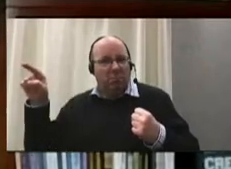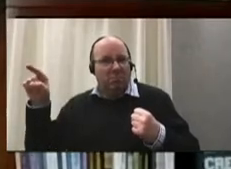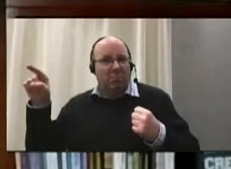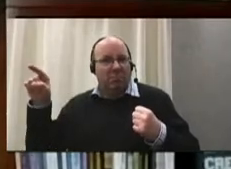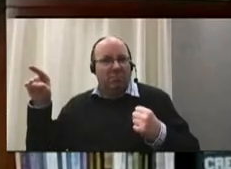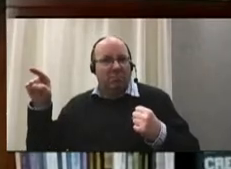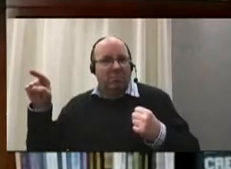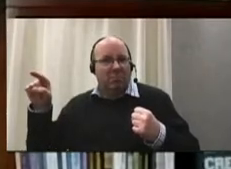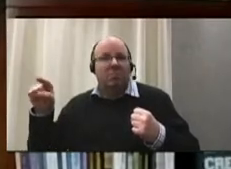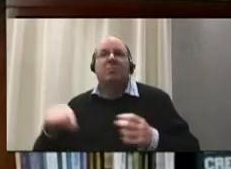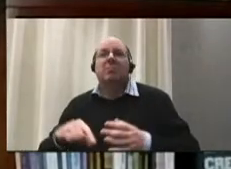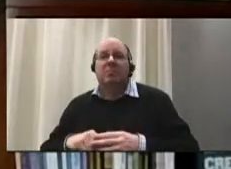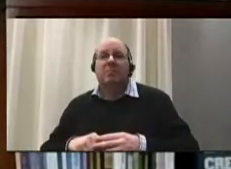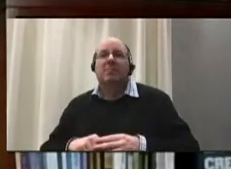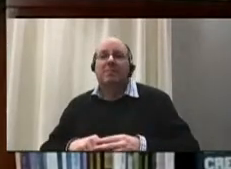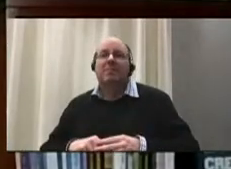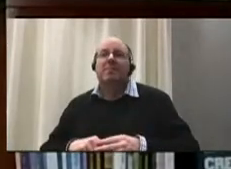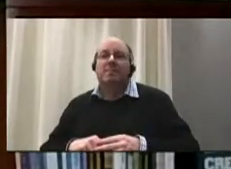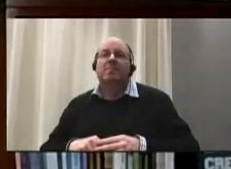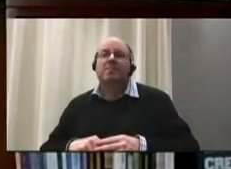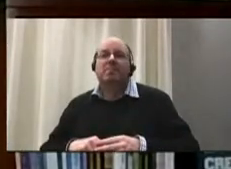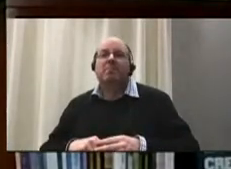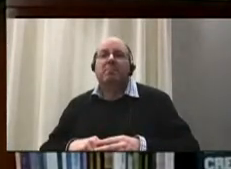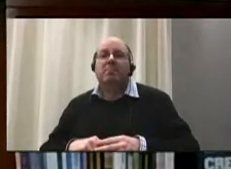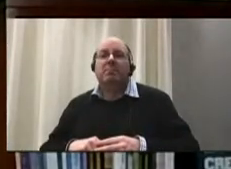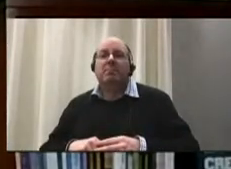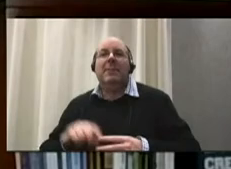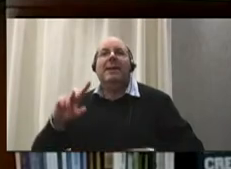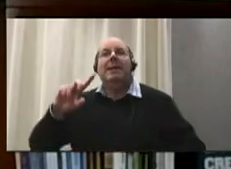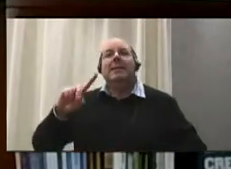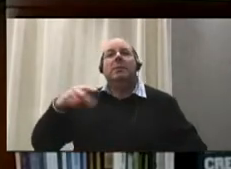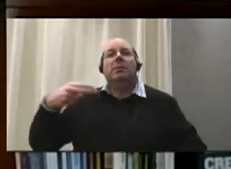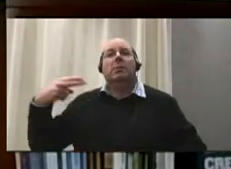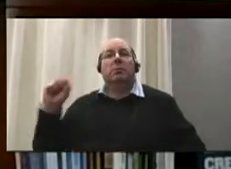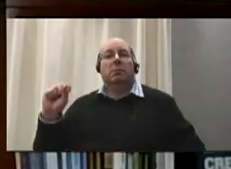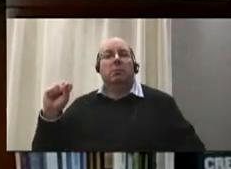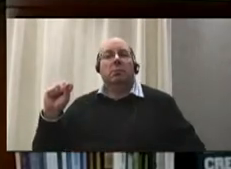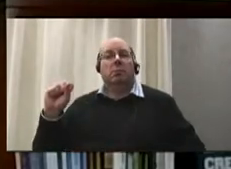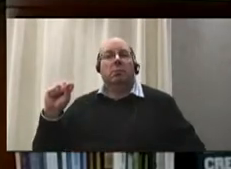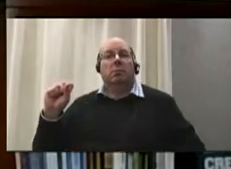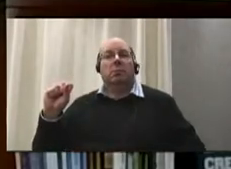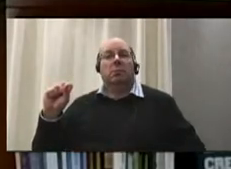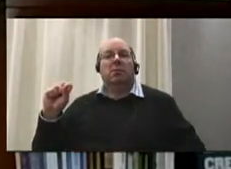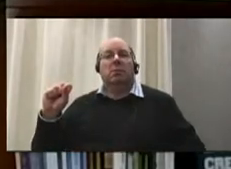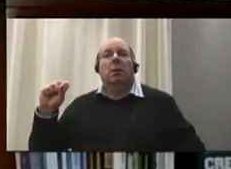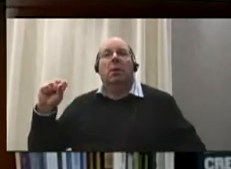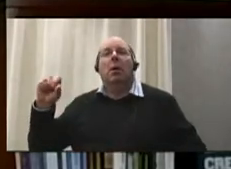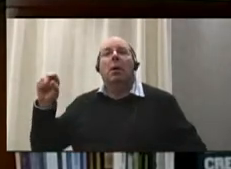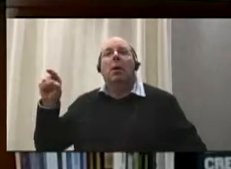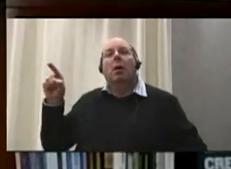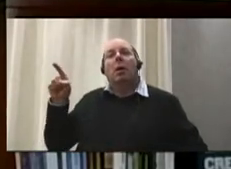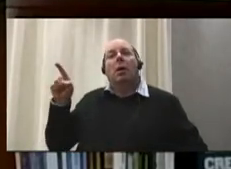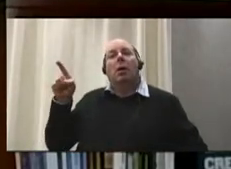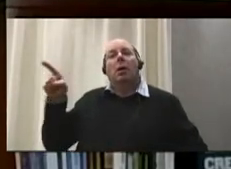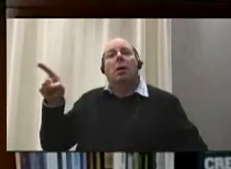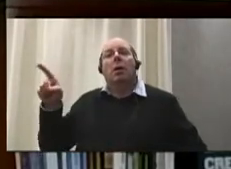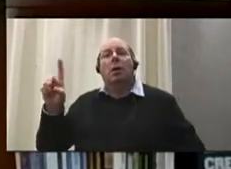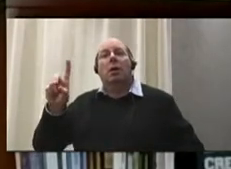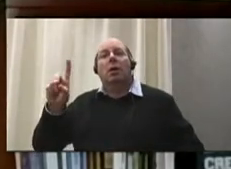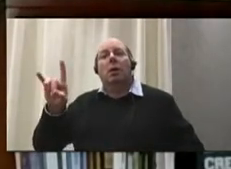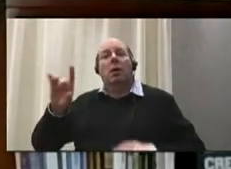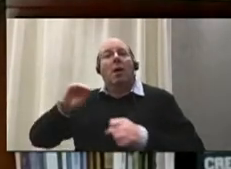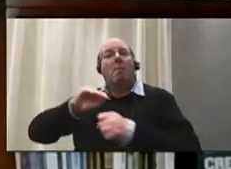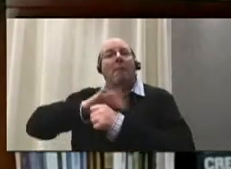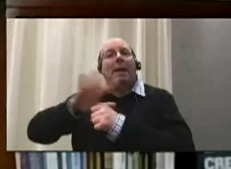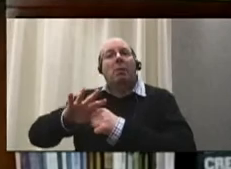from Department of Health and Human Services, we have done that along the way of the pandemic, because we don't